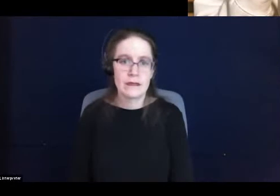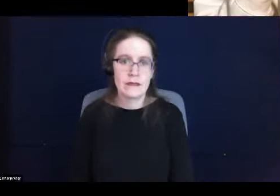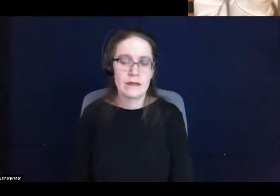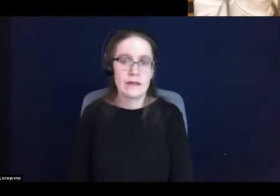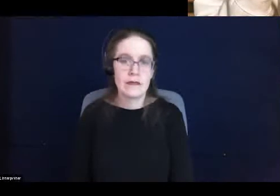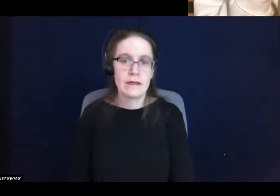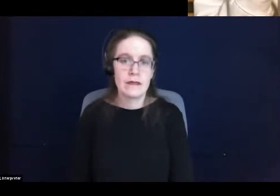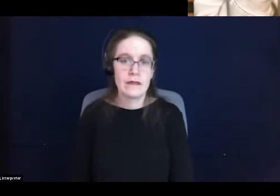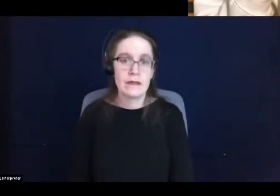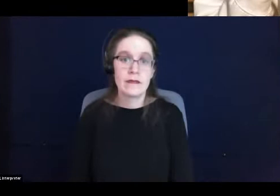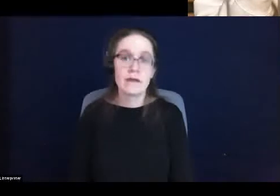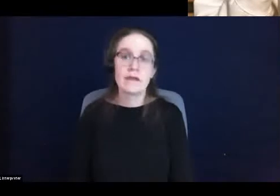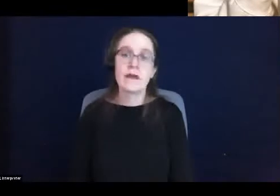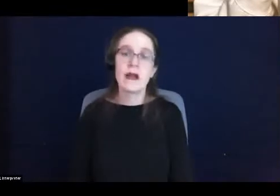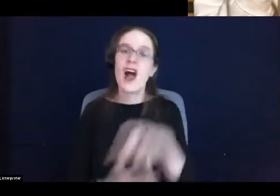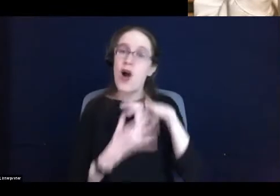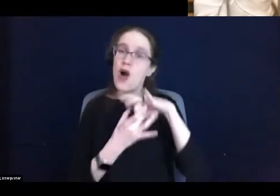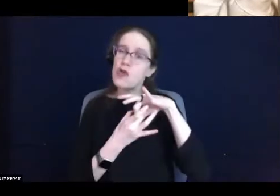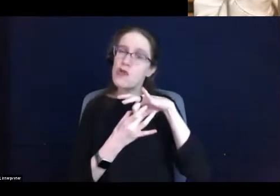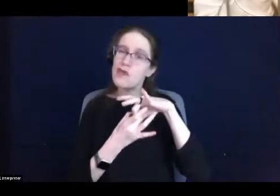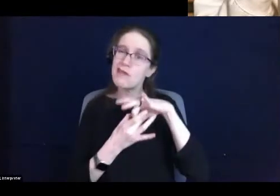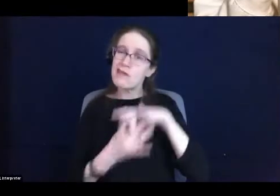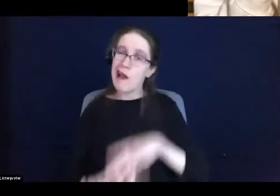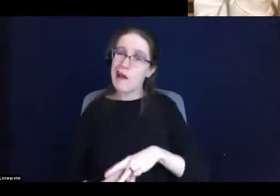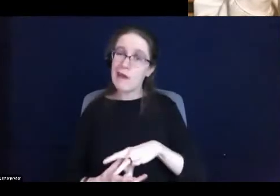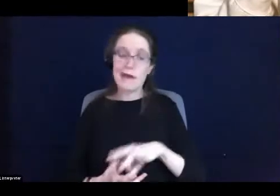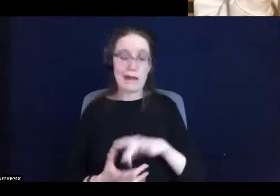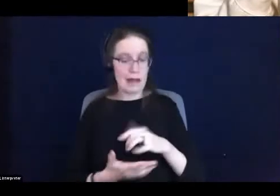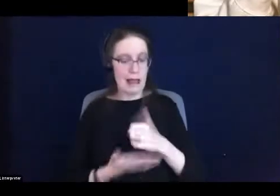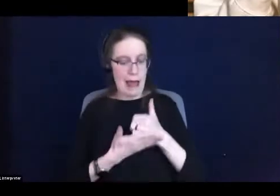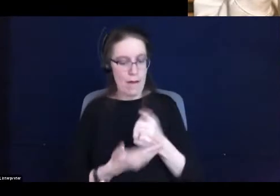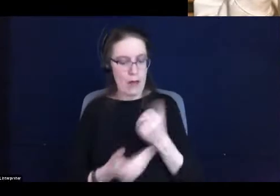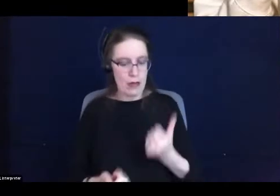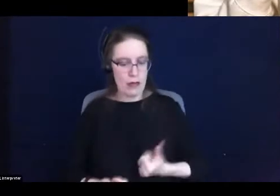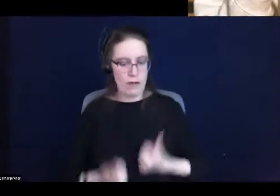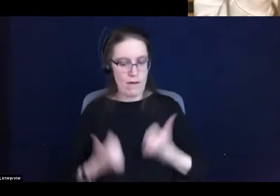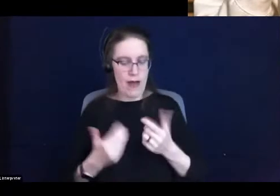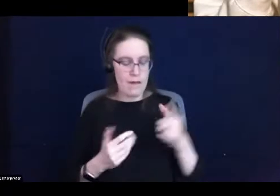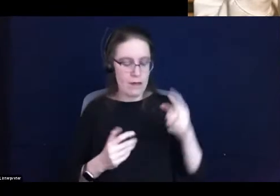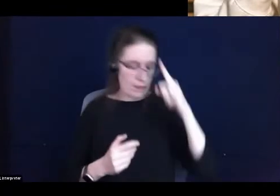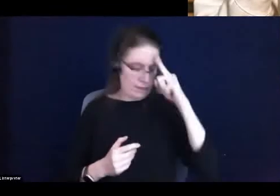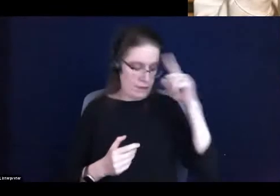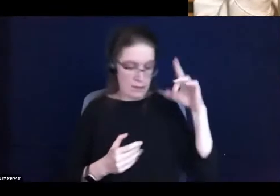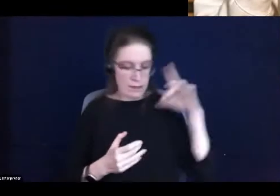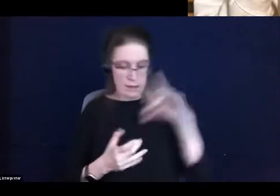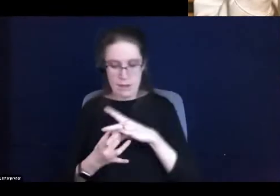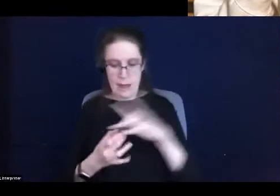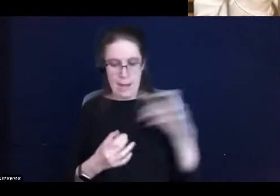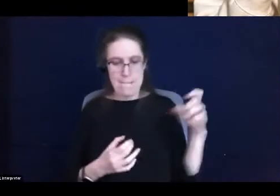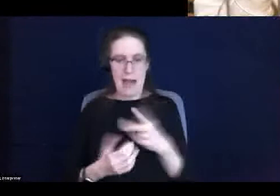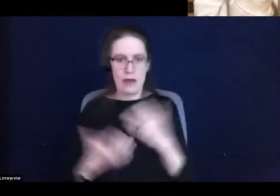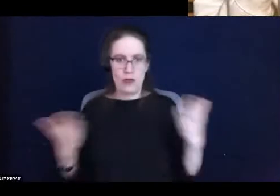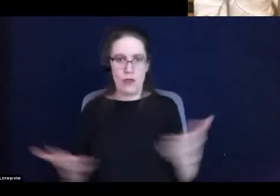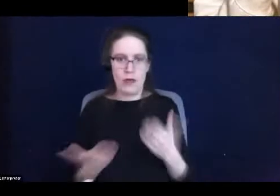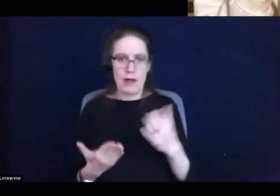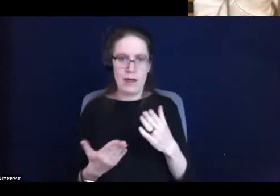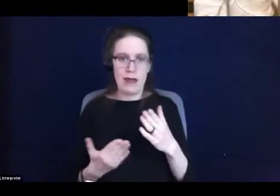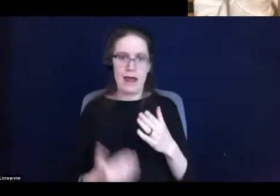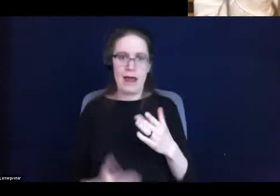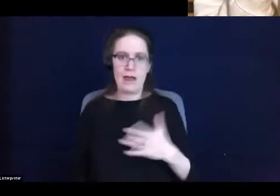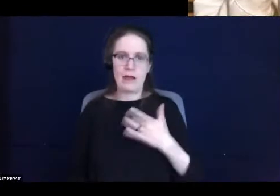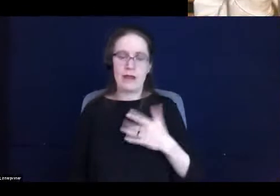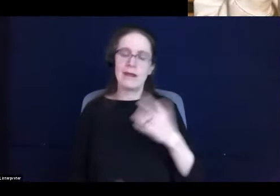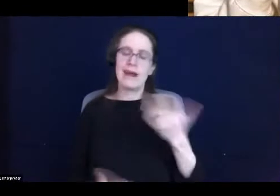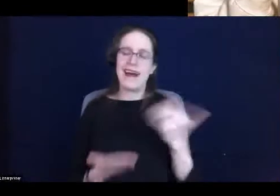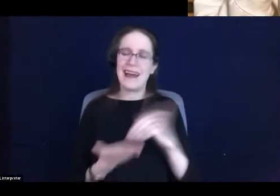Grounding is about helping survivors come back to the present and re-engage those senses. A little bit more about the neurobiology. When